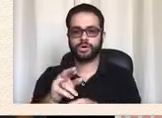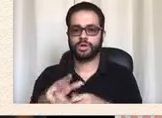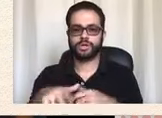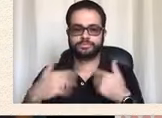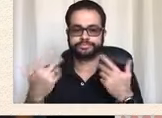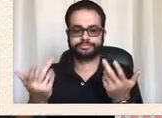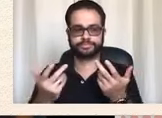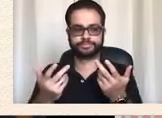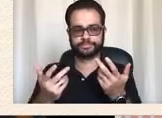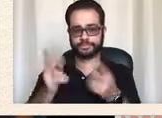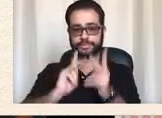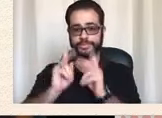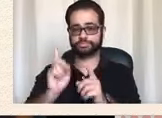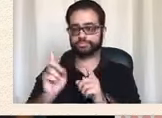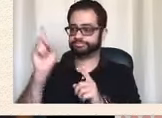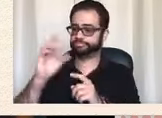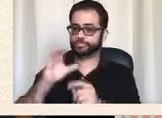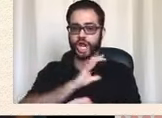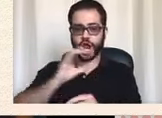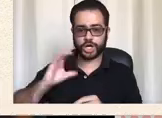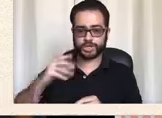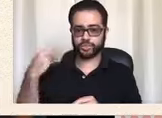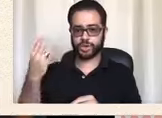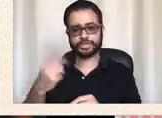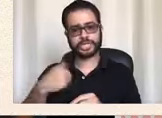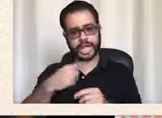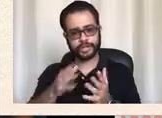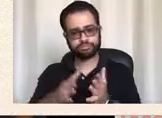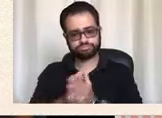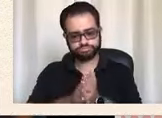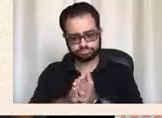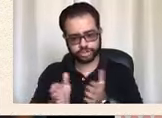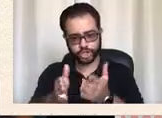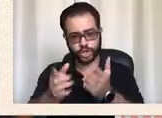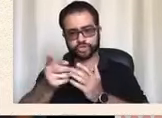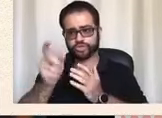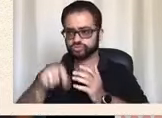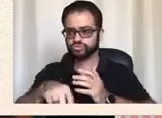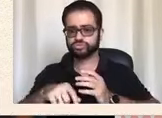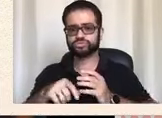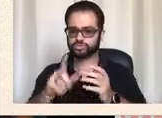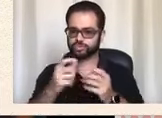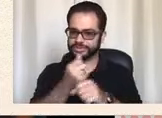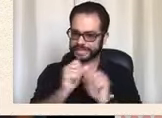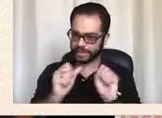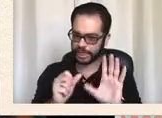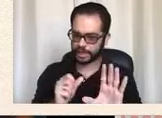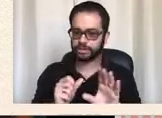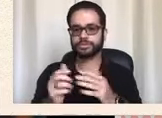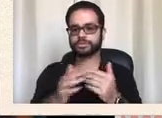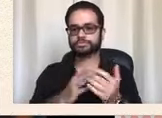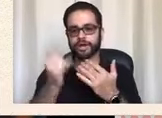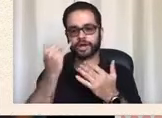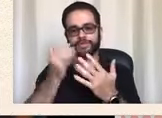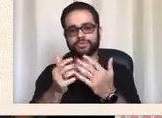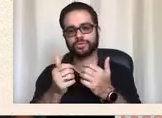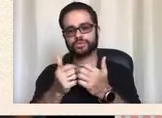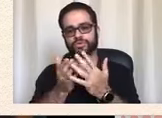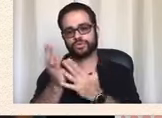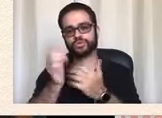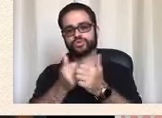up in Congress in Washington, I encourage you to do that. Of course, you can do it safe. So whether it's through social distancing, using a